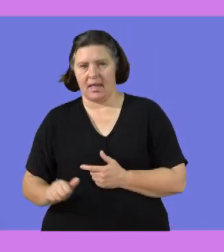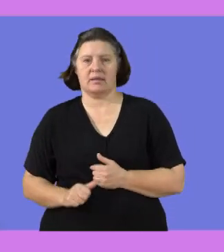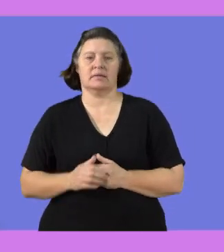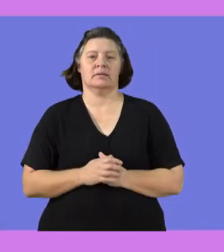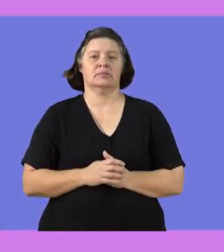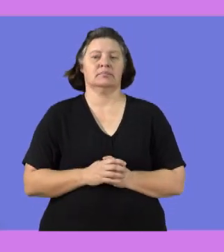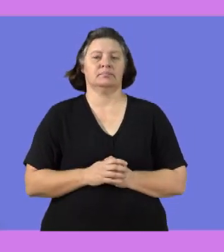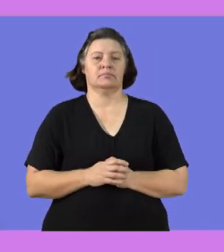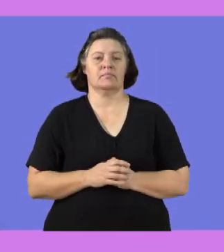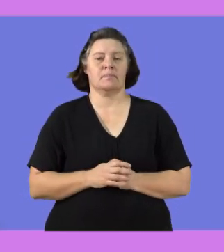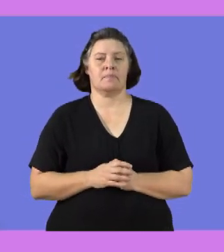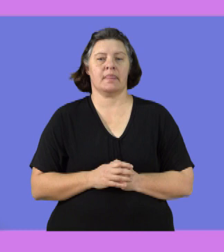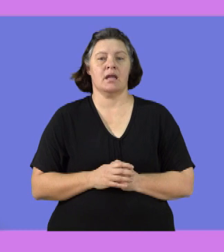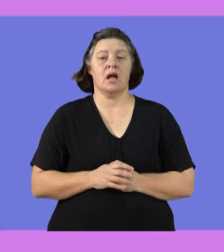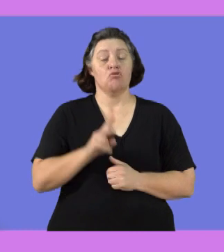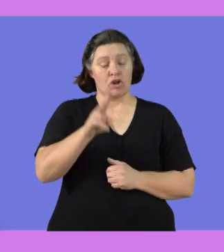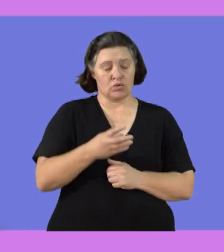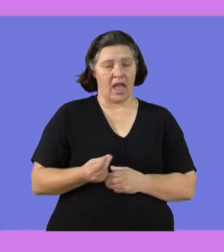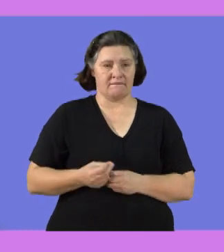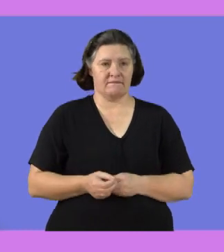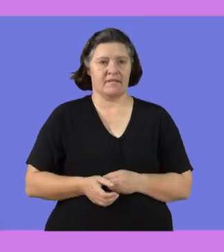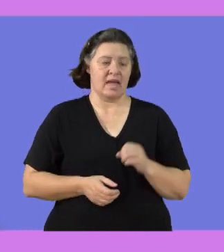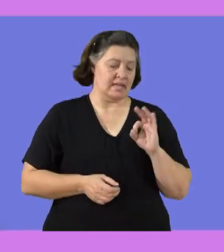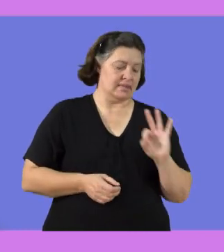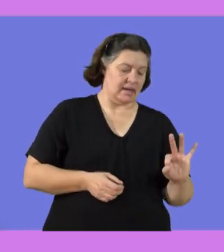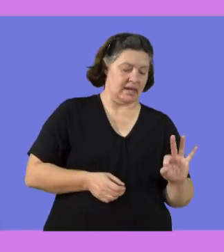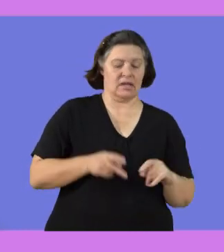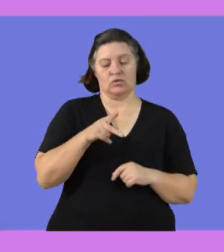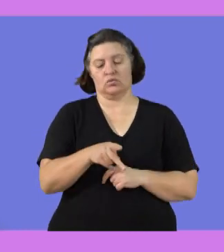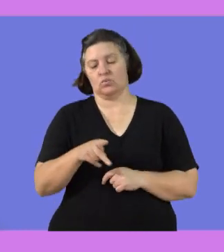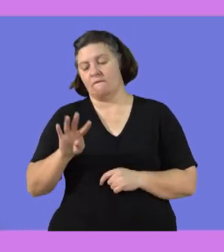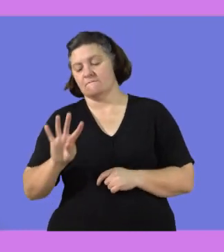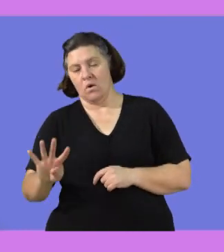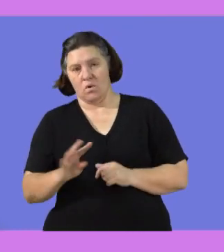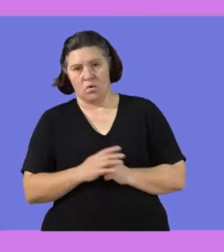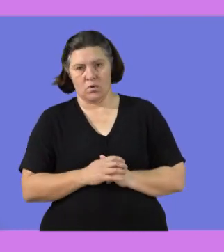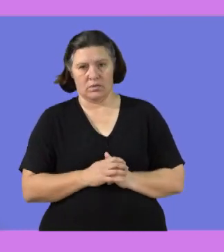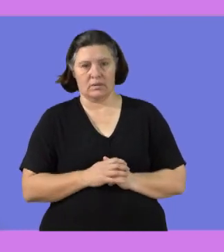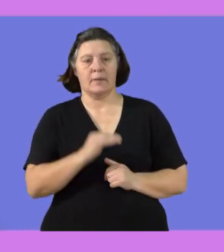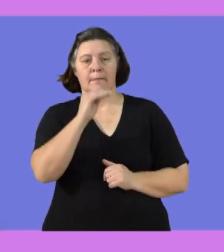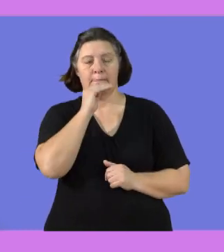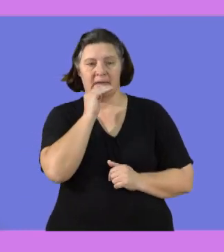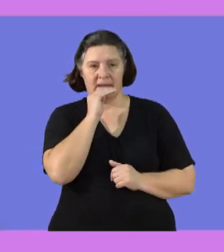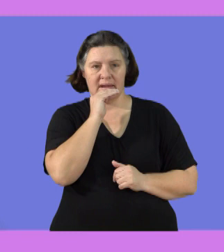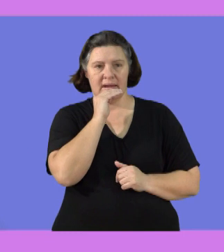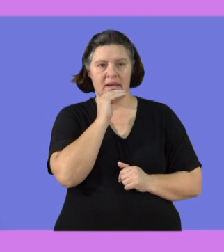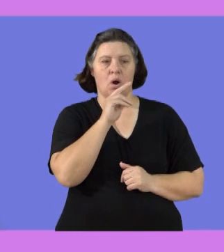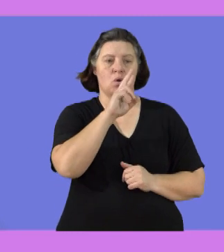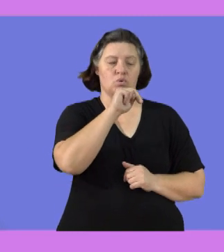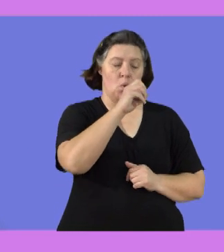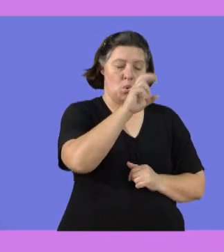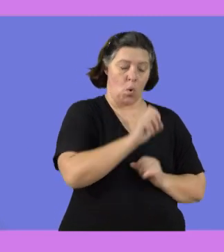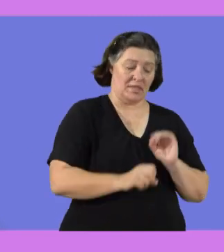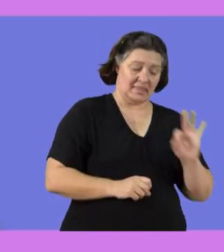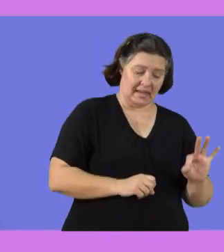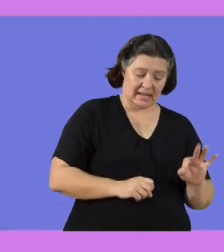Noma. The ratio we are having is 3:4, meaning the ratio of Nono is 3, the